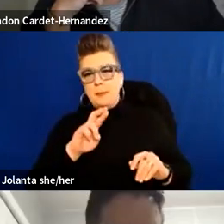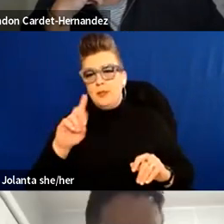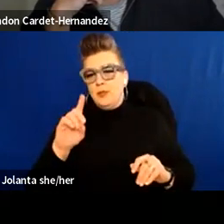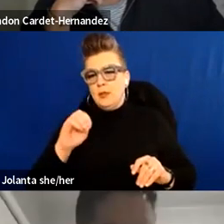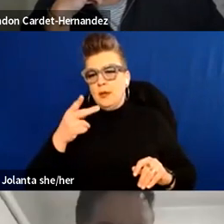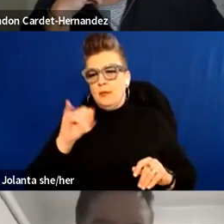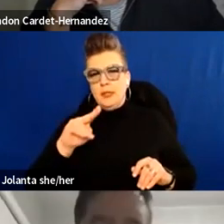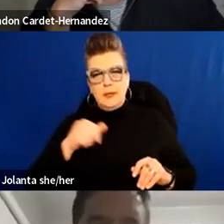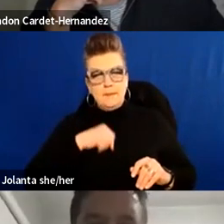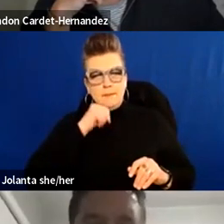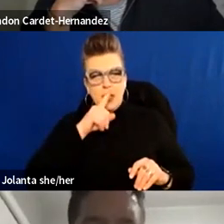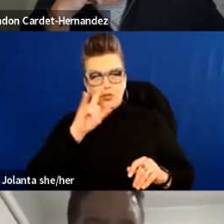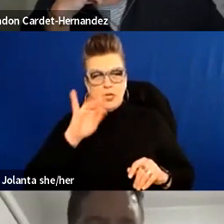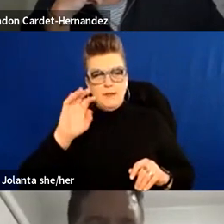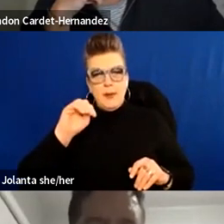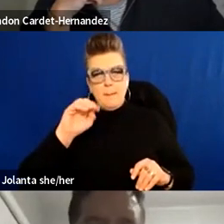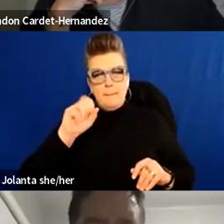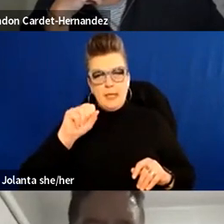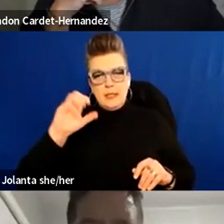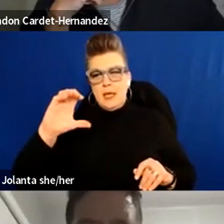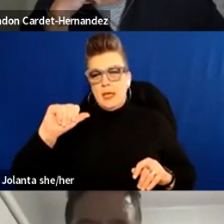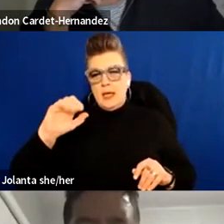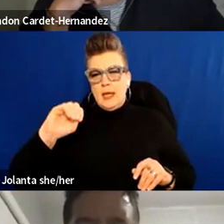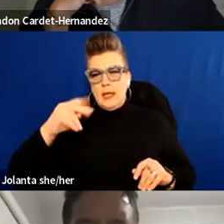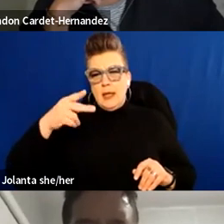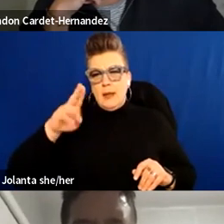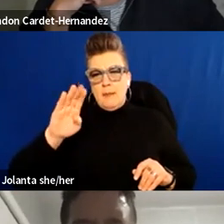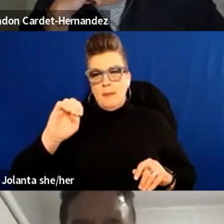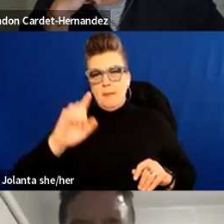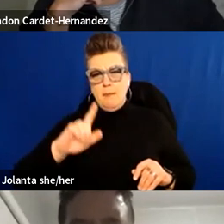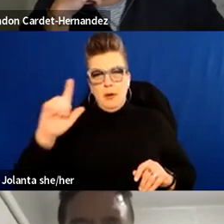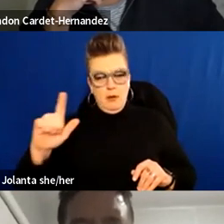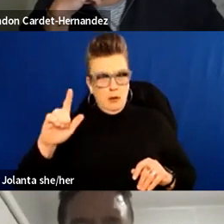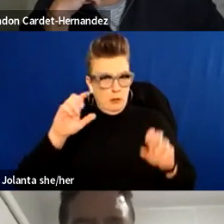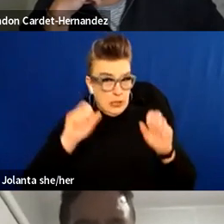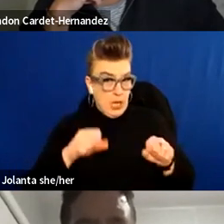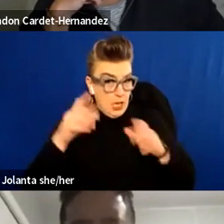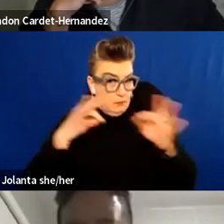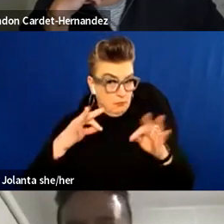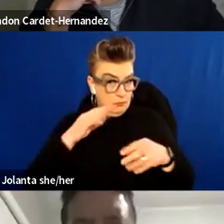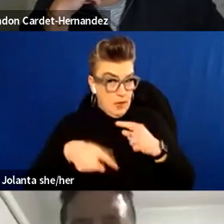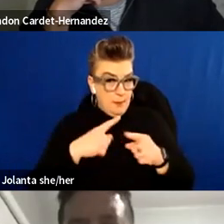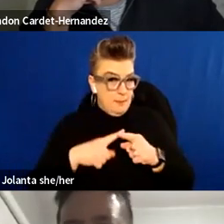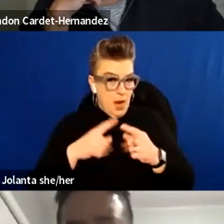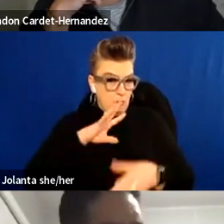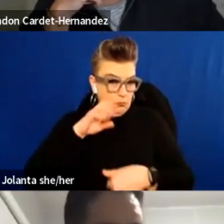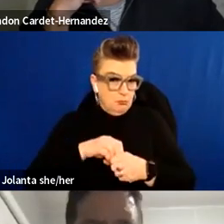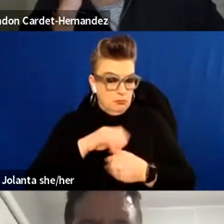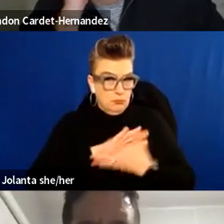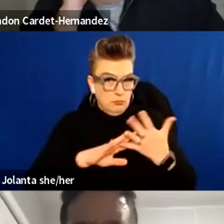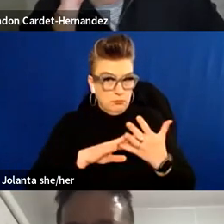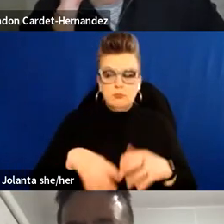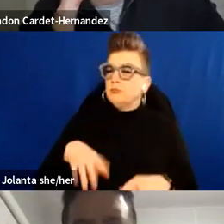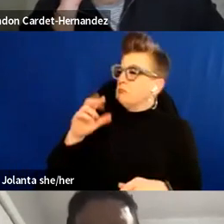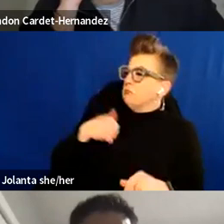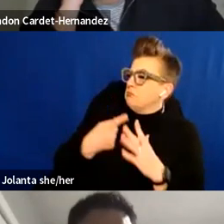campbell's on um and can speak to the engagement um i know it was extensive or if you want to update i can start and i know she's on